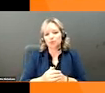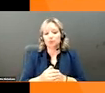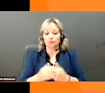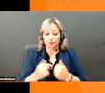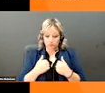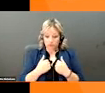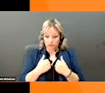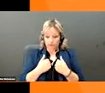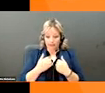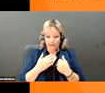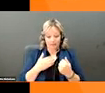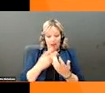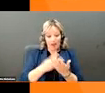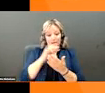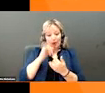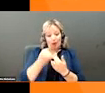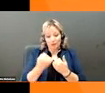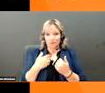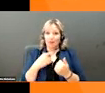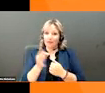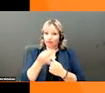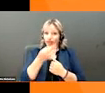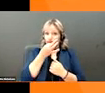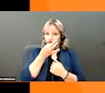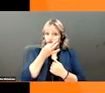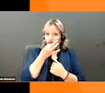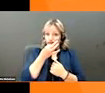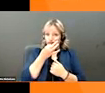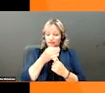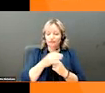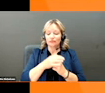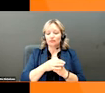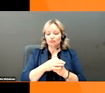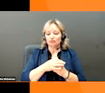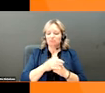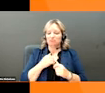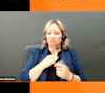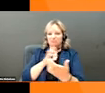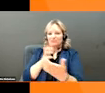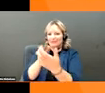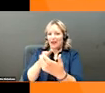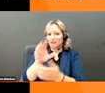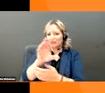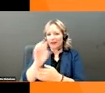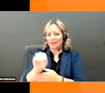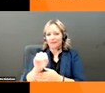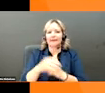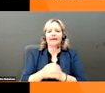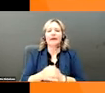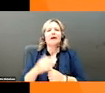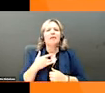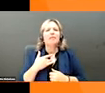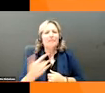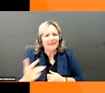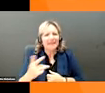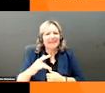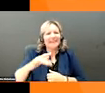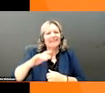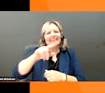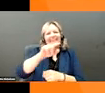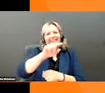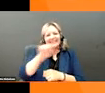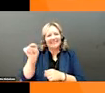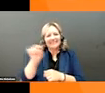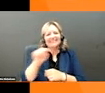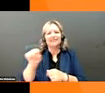expertise, typically with grants, they're funding projects. They're not going to fund, a staff person, typically. They're not going to